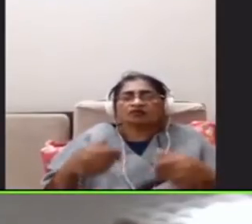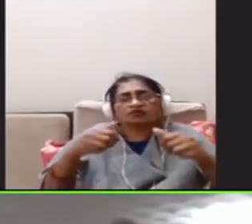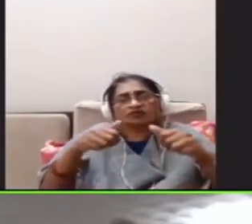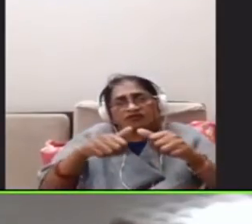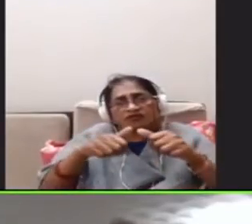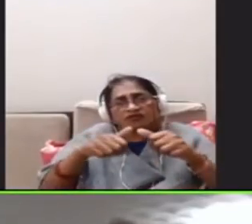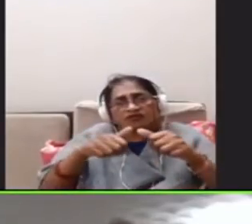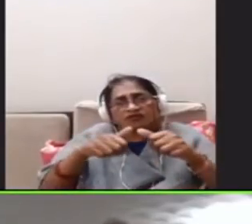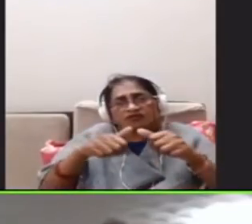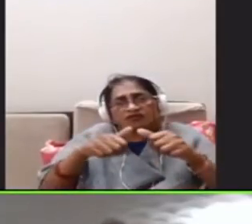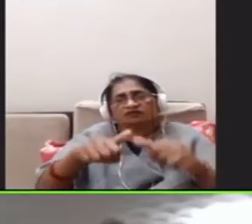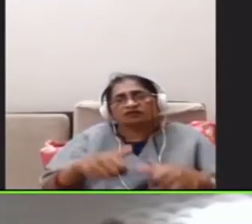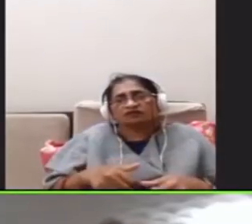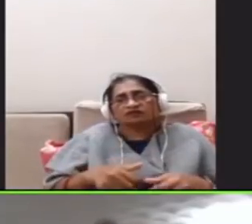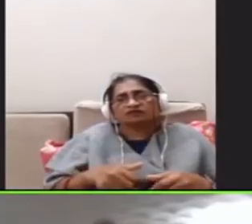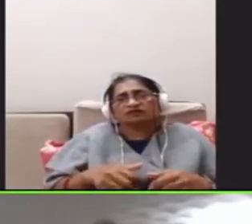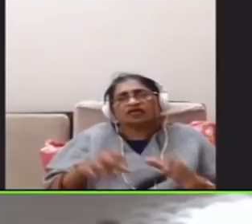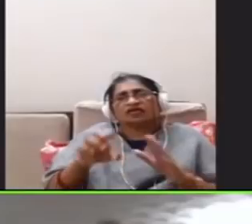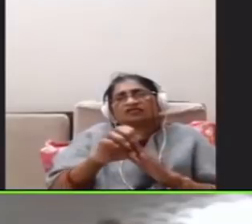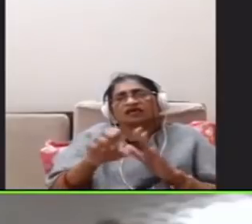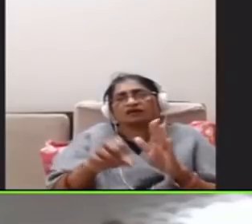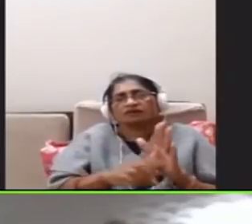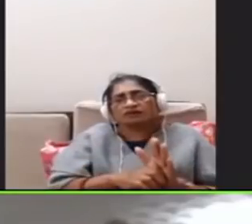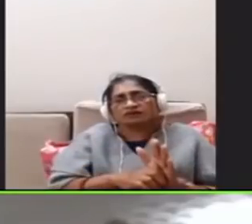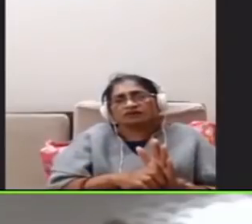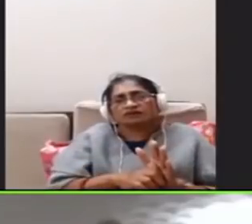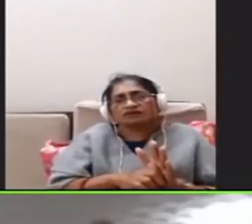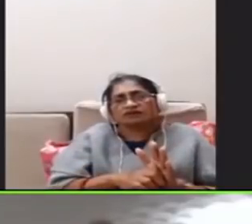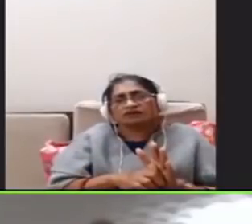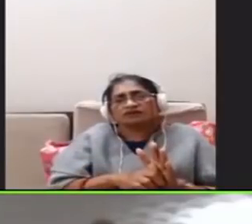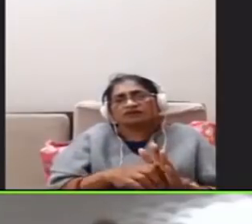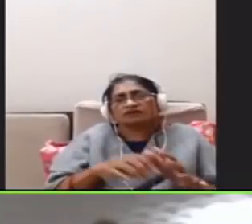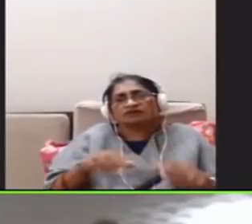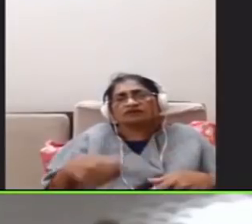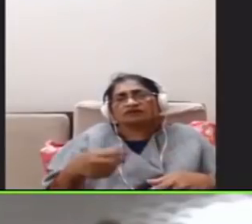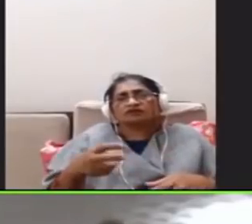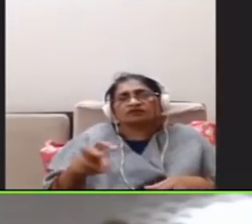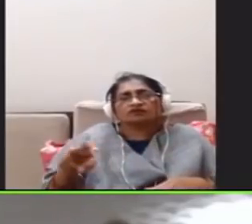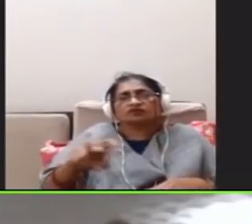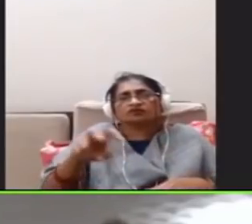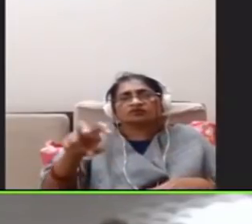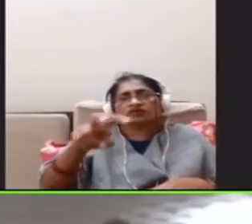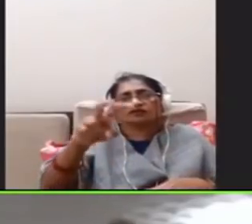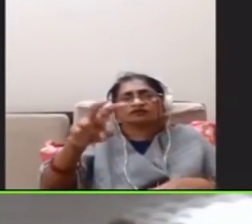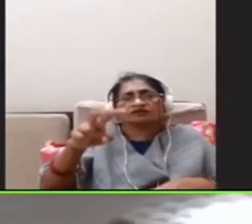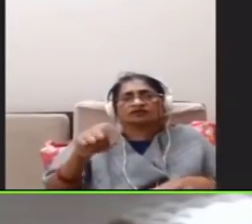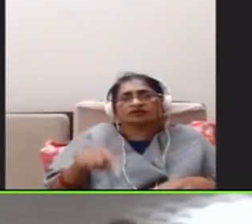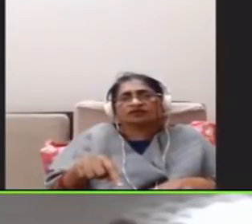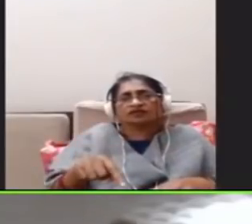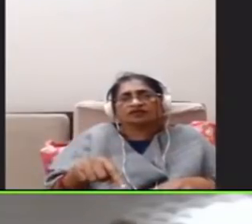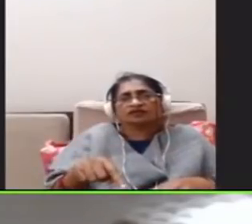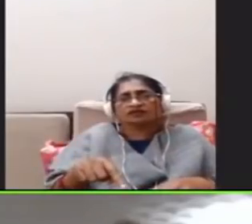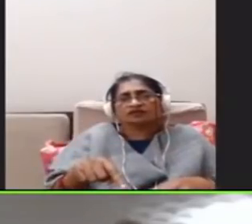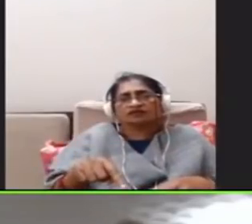Today is a perfect example. We can't all travel to get together to one event, so we do it on